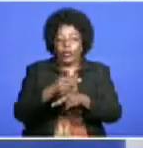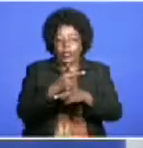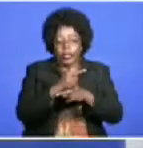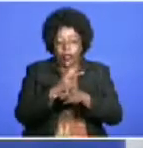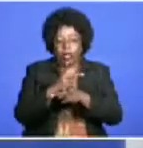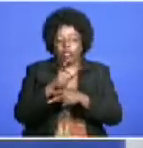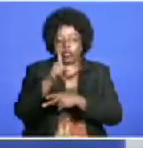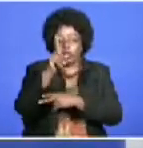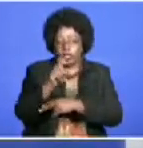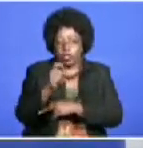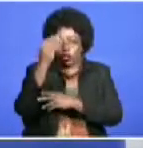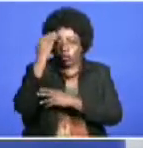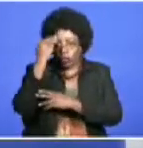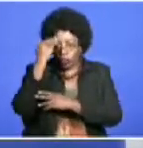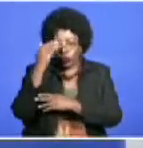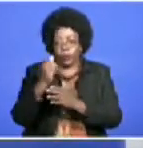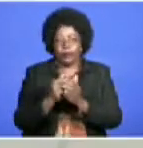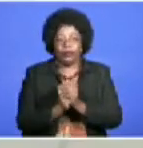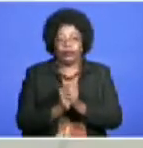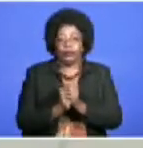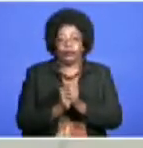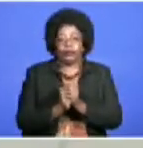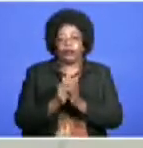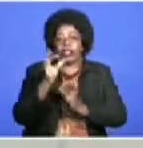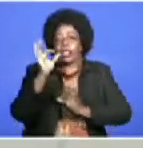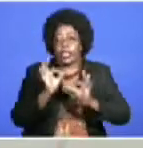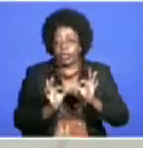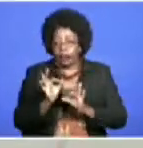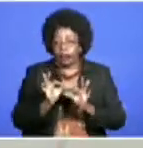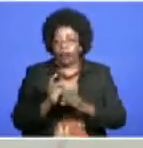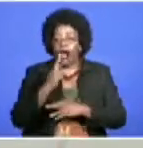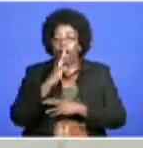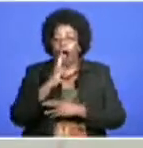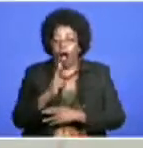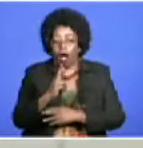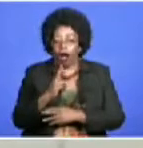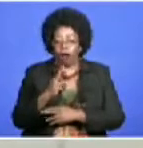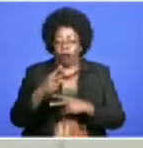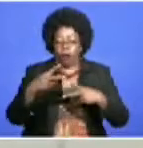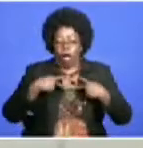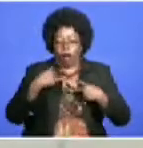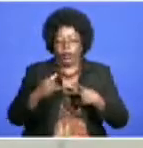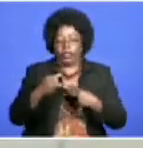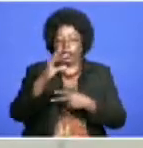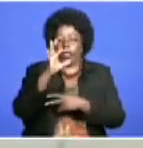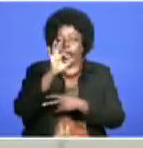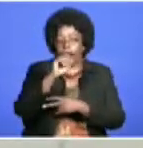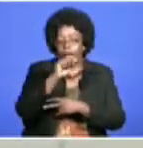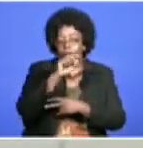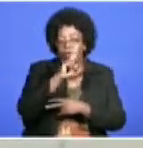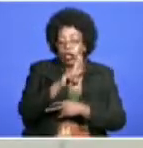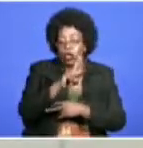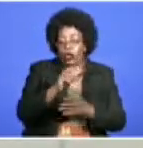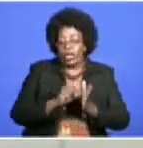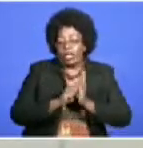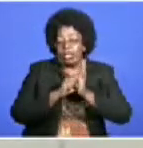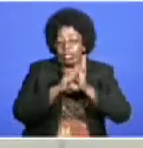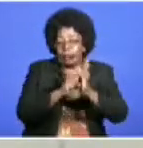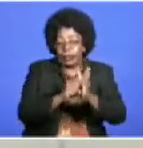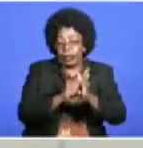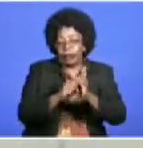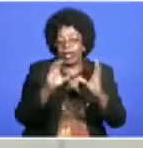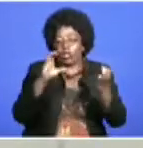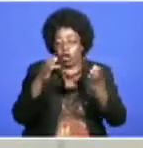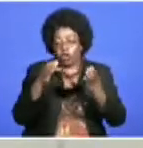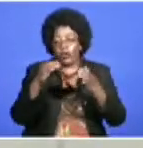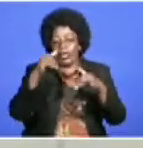should keep in mind. If you are having flu-like symptoms, they're very common, and we are in